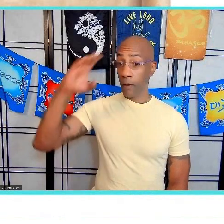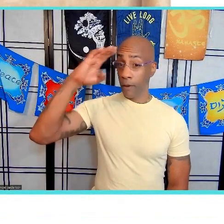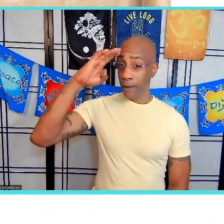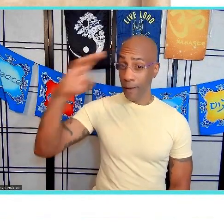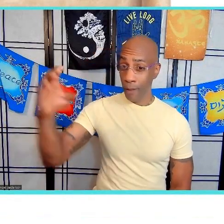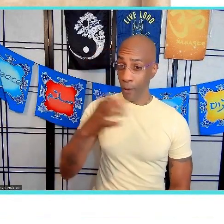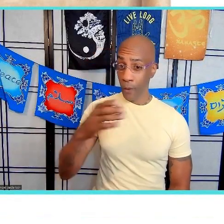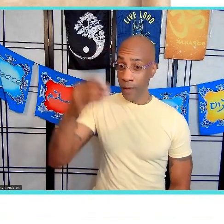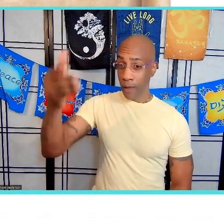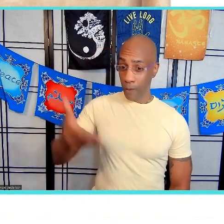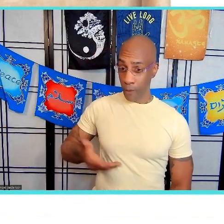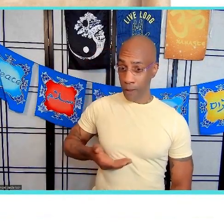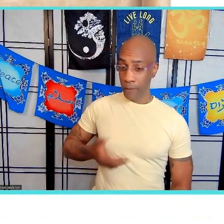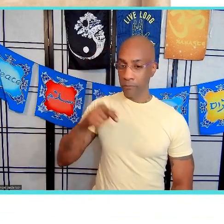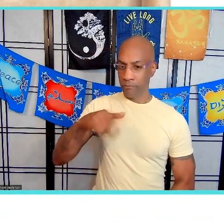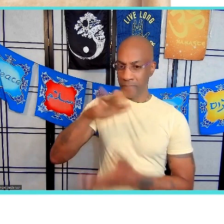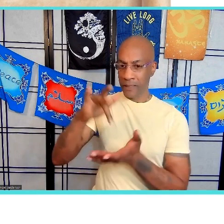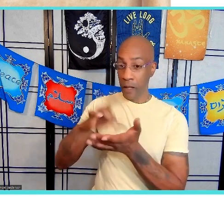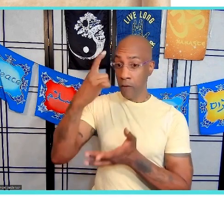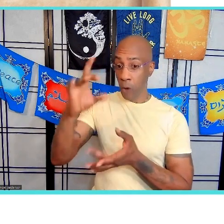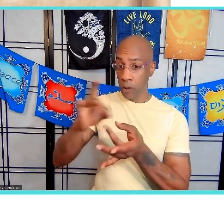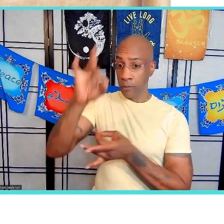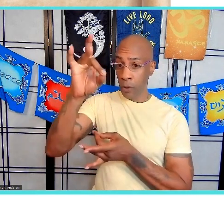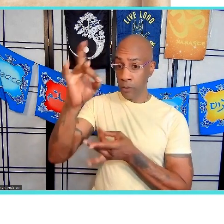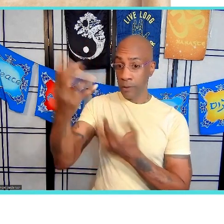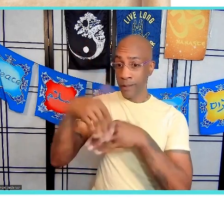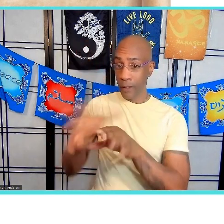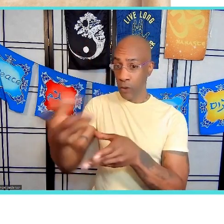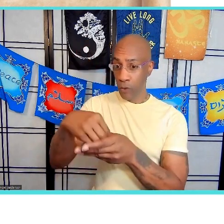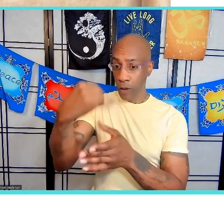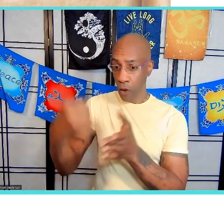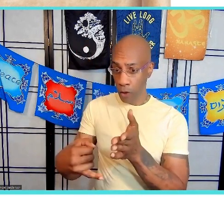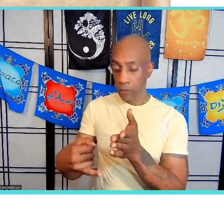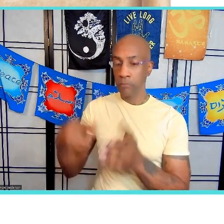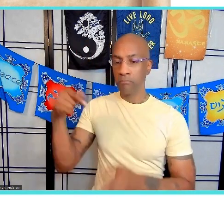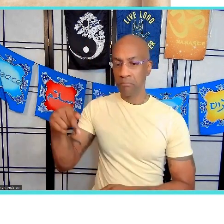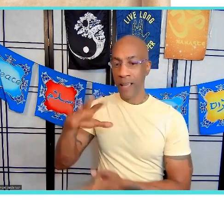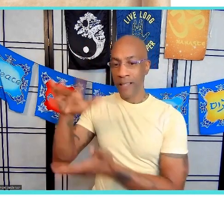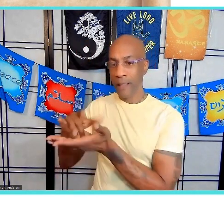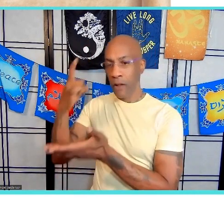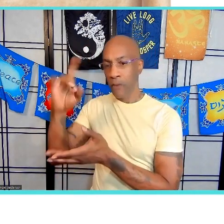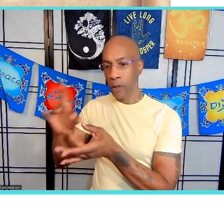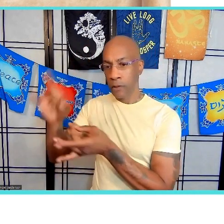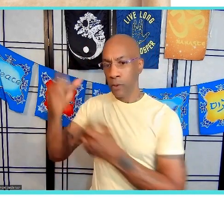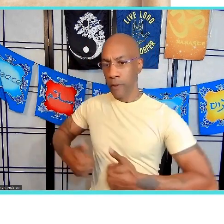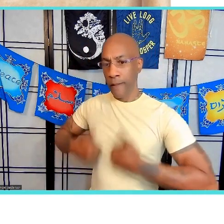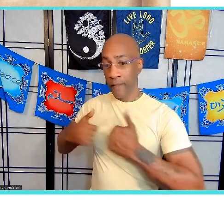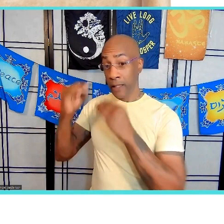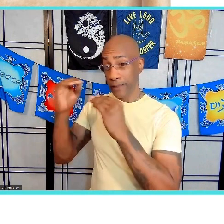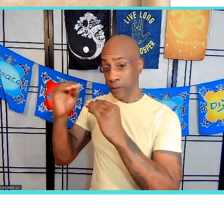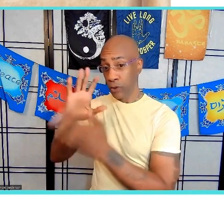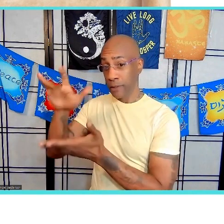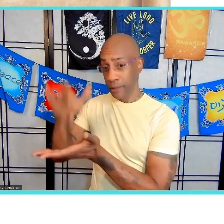Hello and welcome to the Center for Spiritually Integrated Arts, a Centers for Spiritual